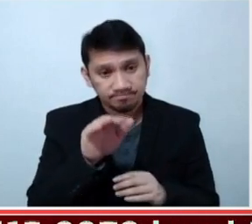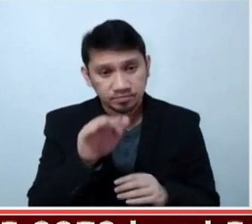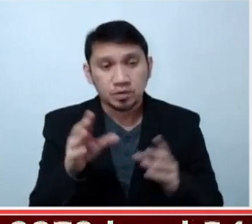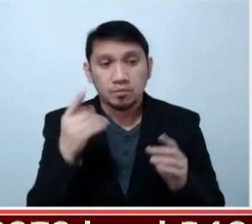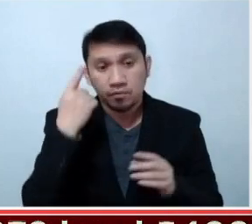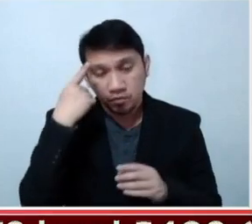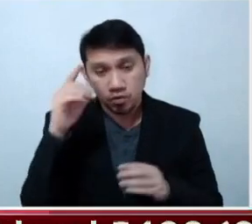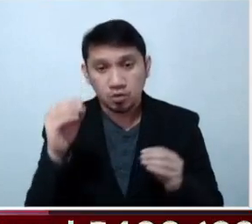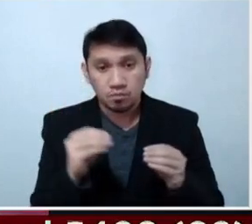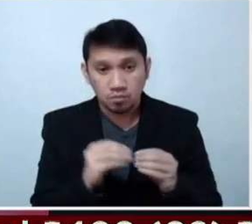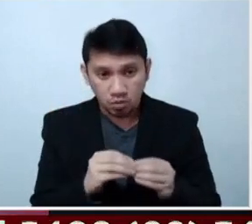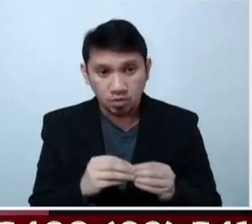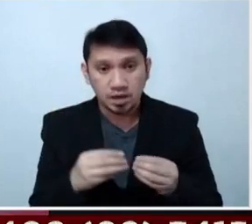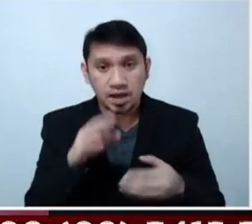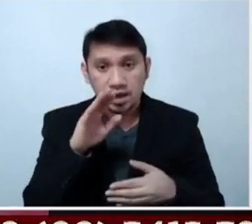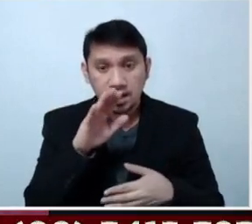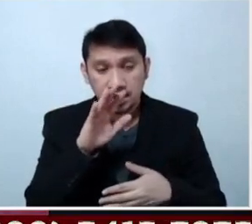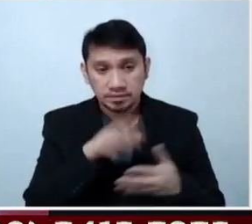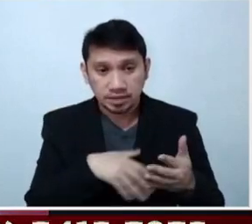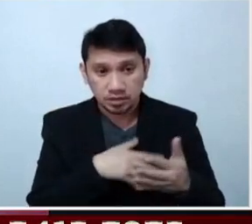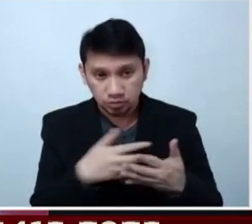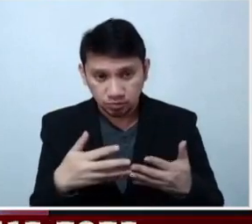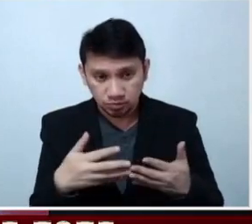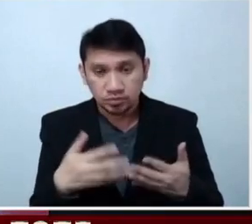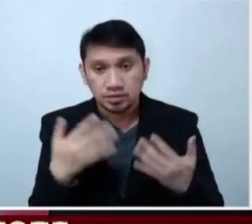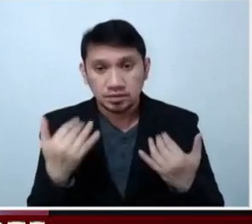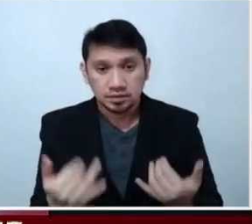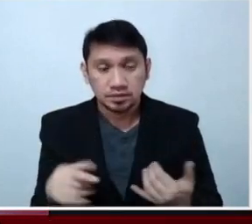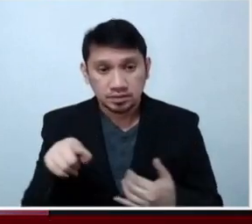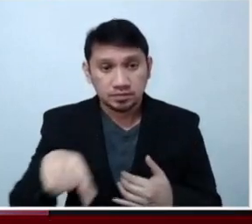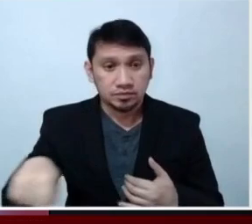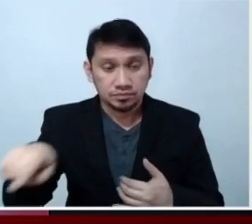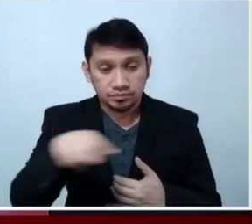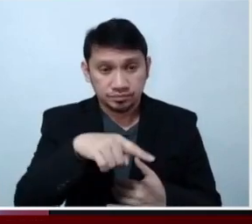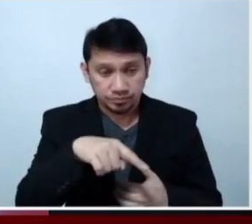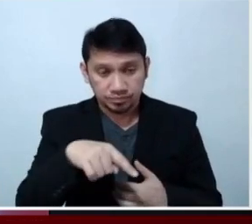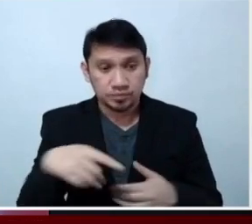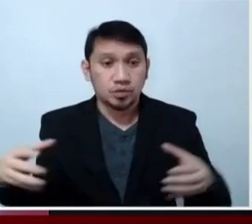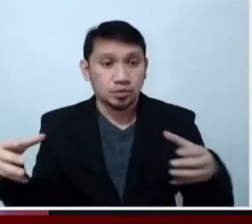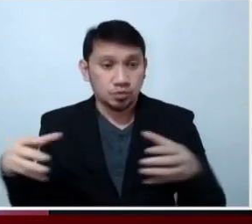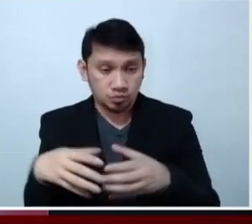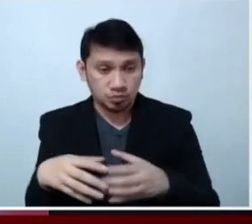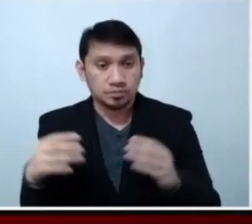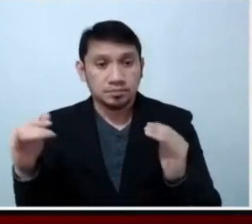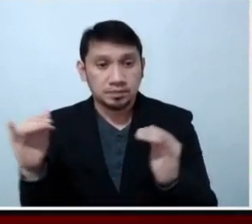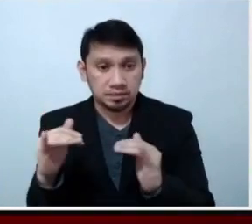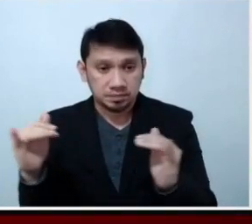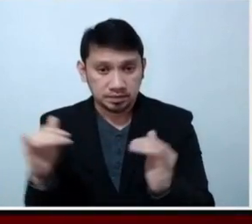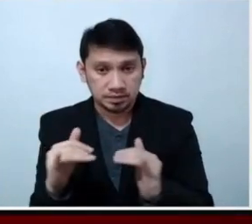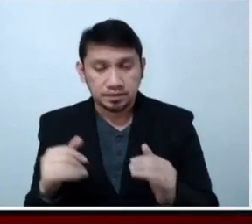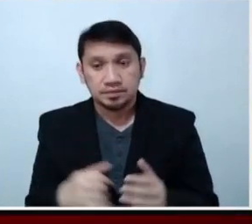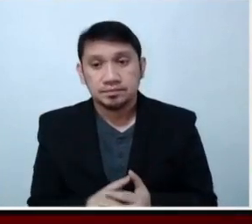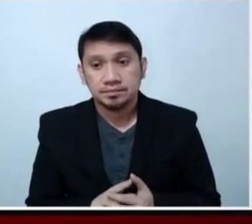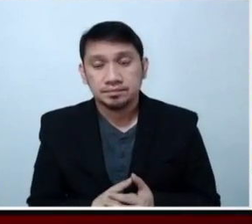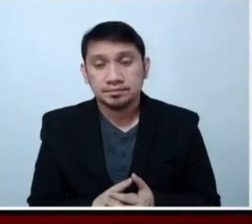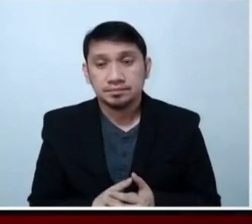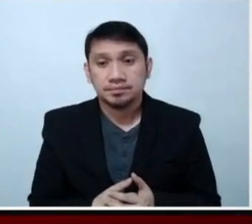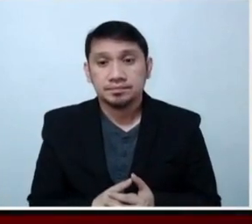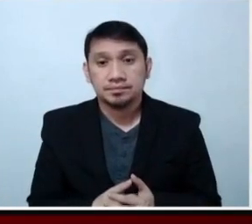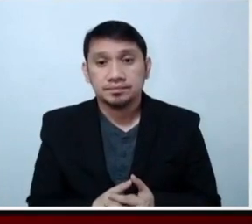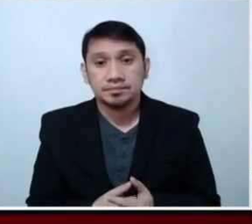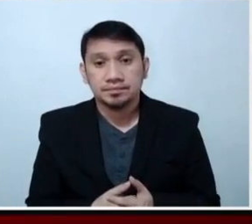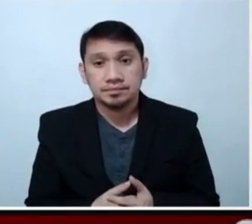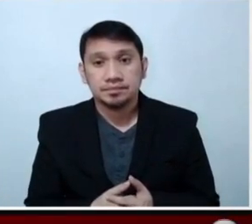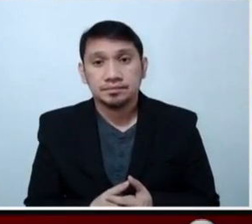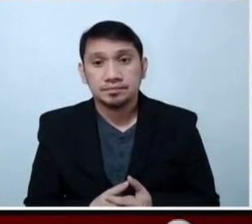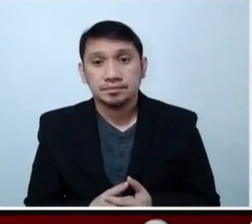extension, magpupulong sa susunod na linggo ang Management Committee o MANCOM ng COMELEC. Does it mean now, sir, that we are open